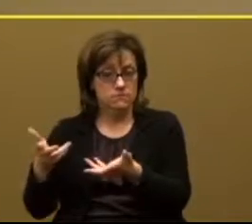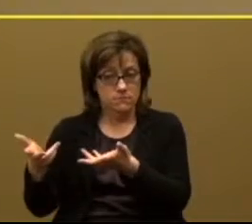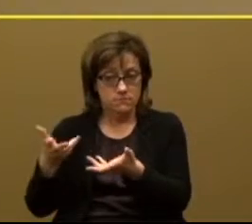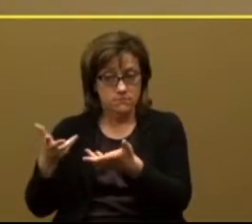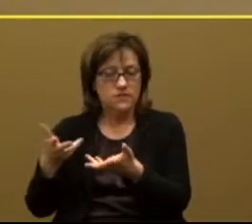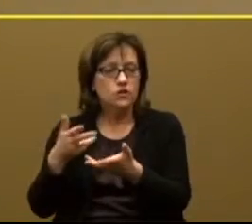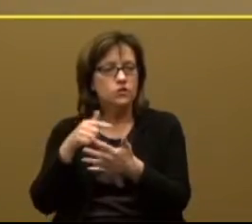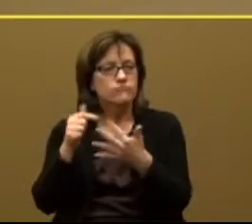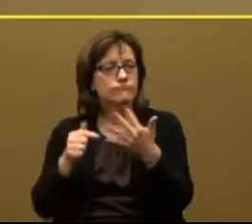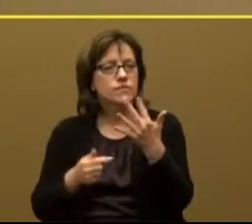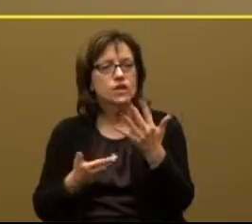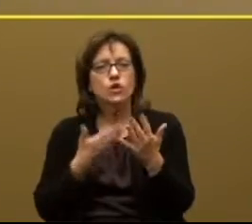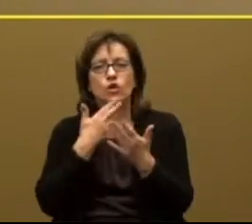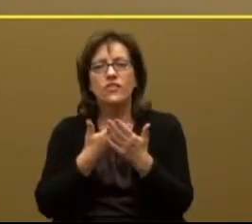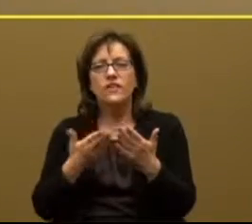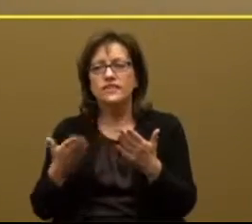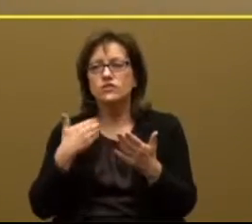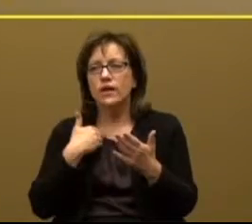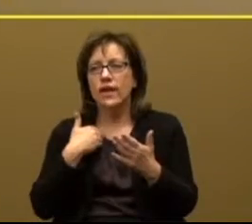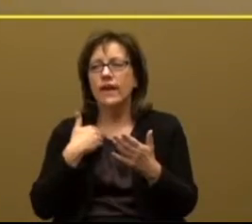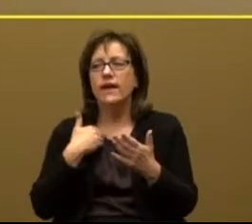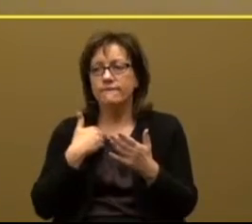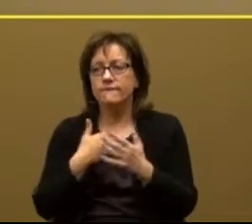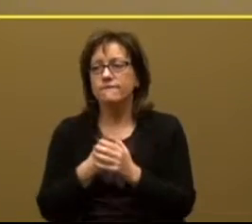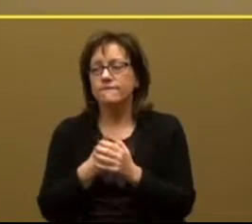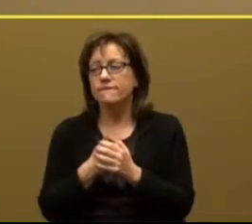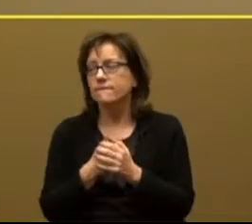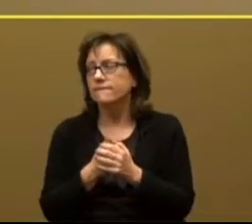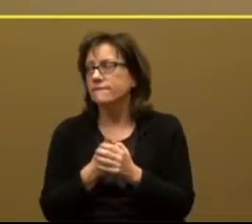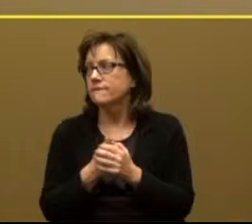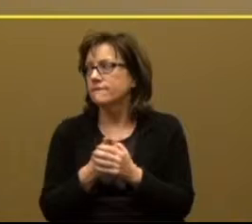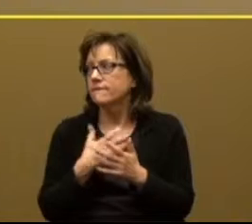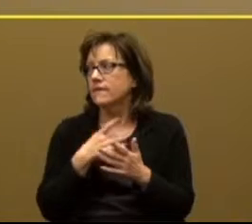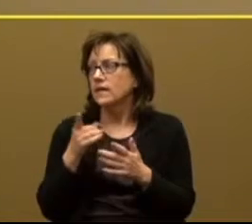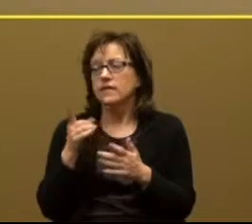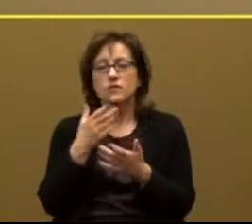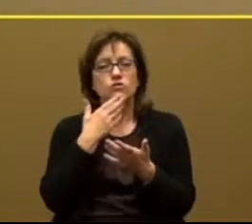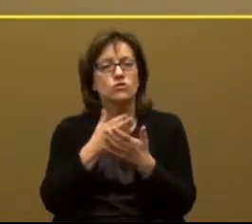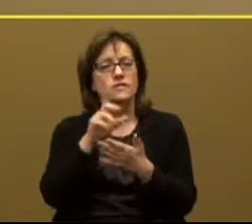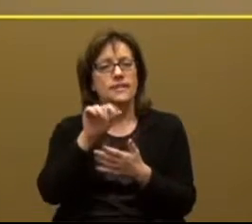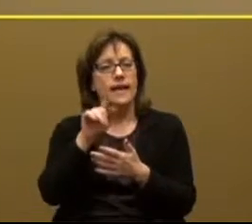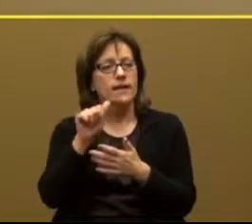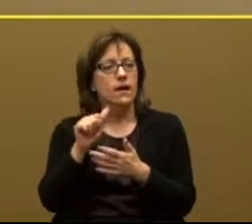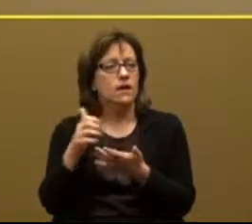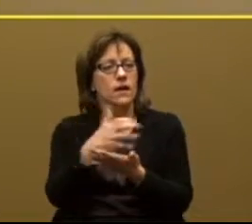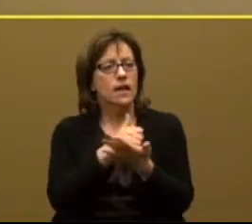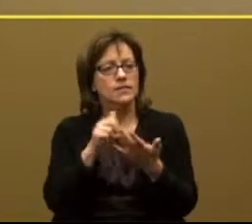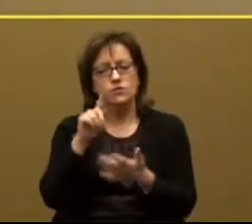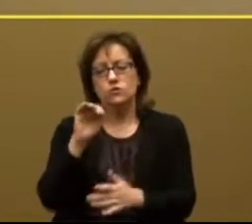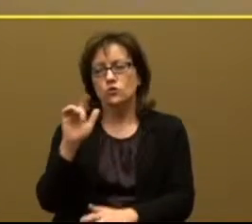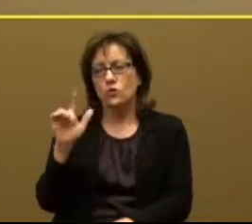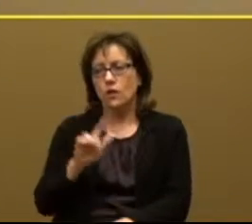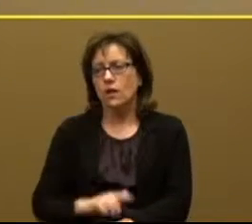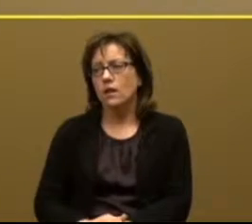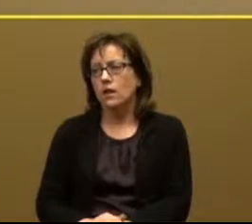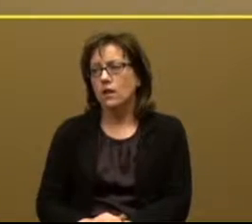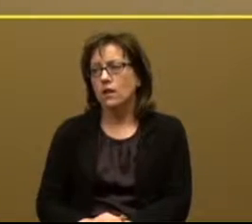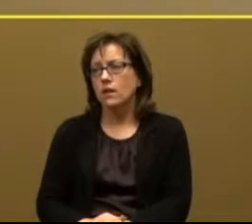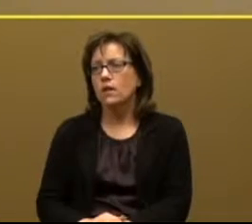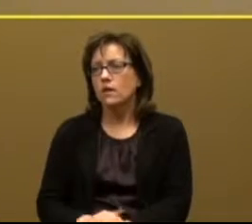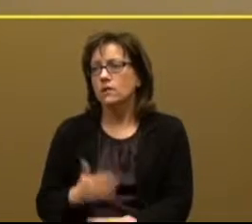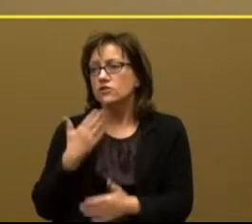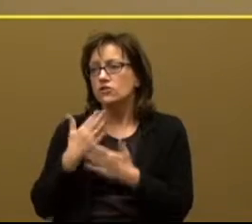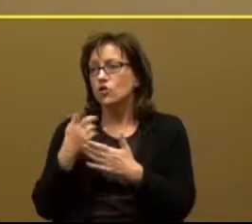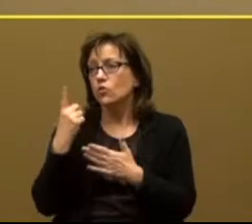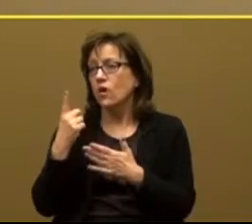good items to have in your rotation. So I like this as a good data collection tool. So this is a good one,